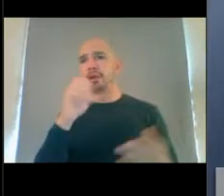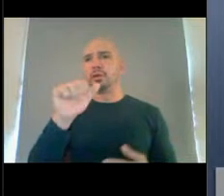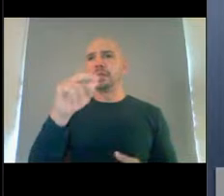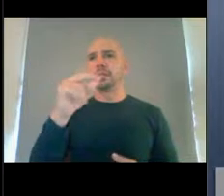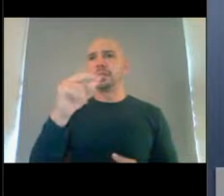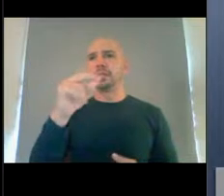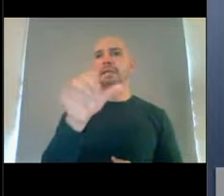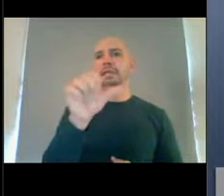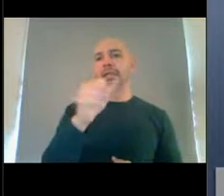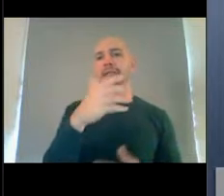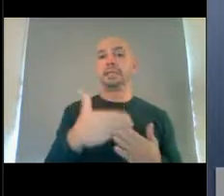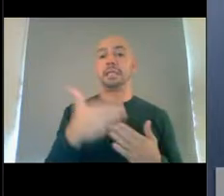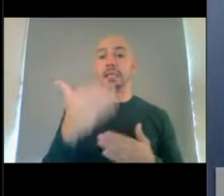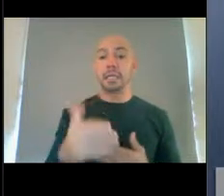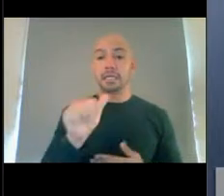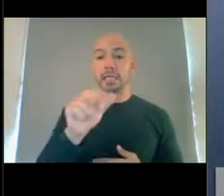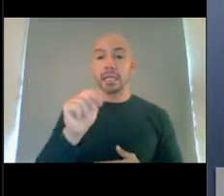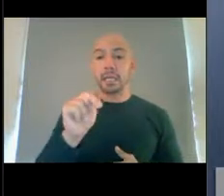have aaron hoyt